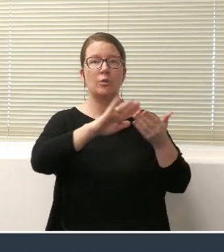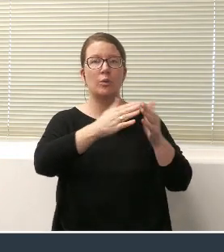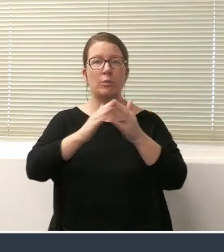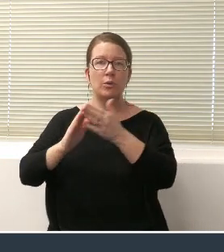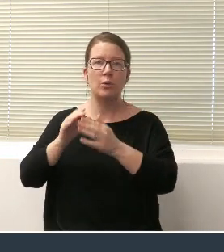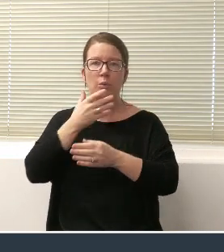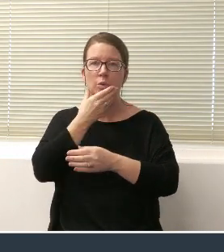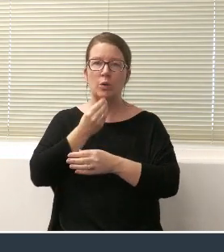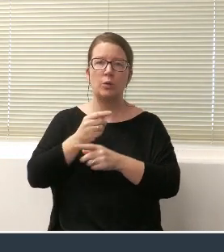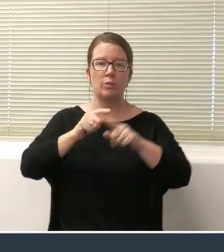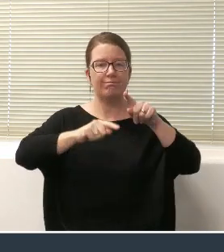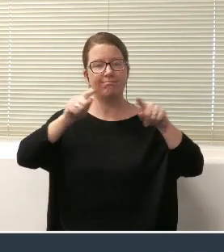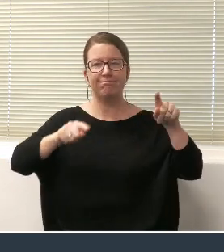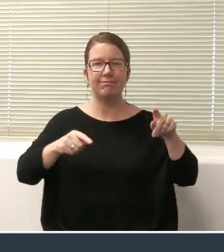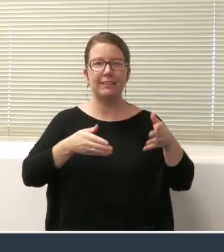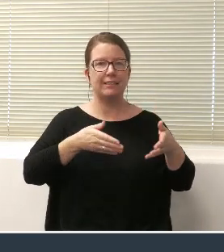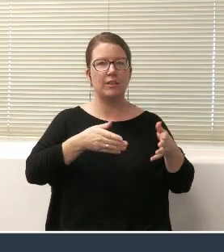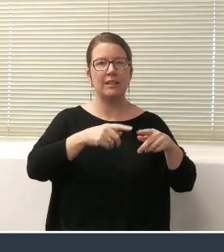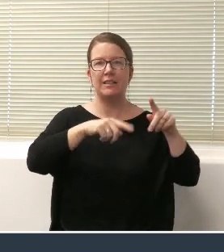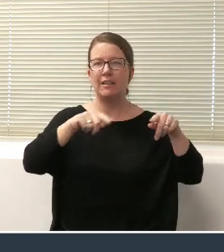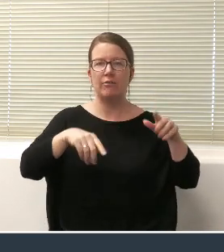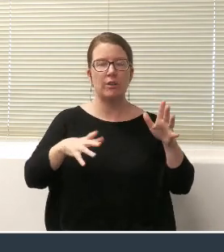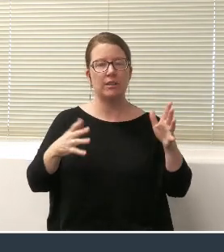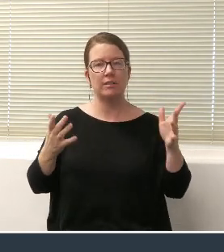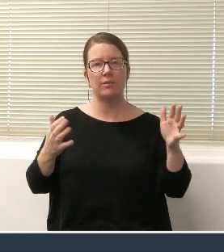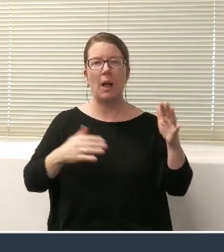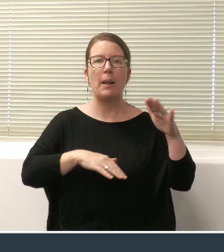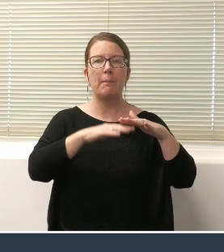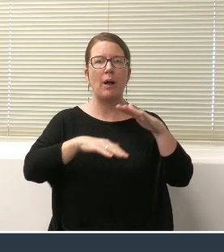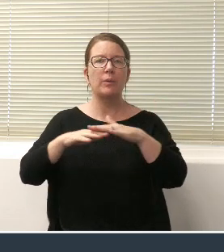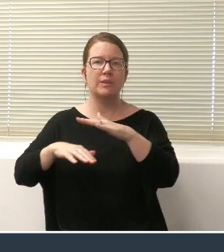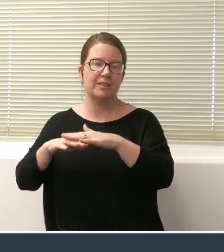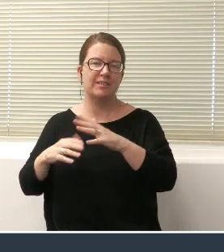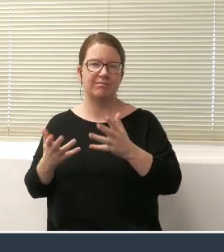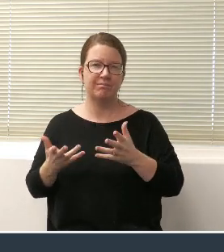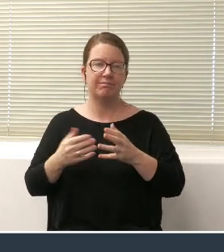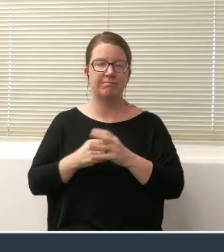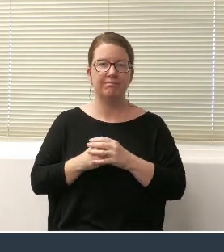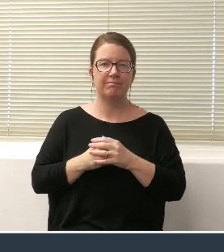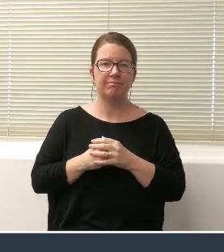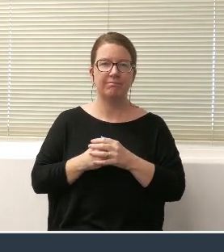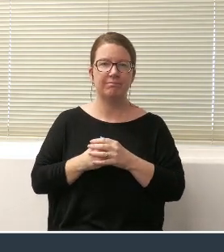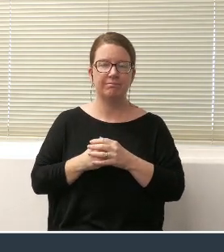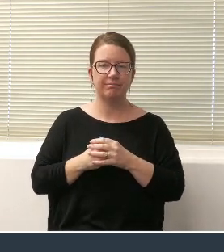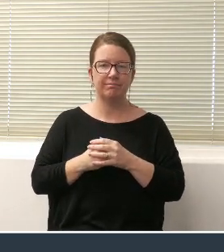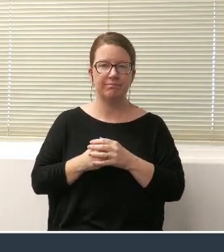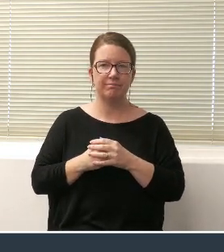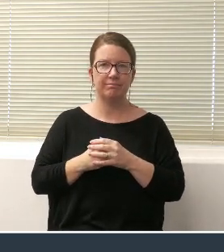these activities to different quantities and measures across